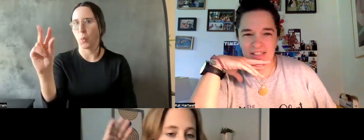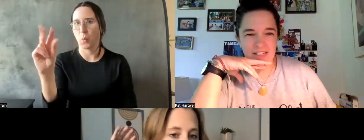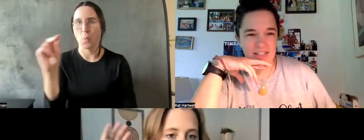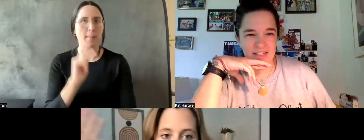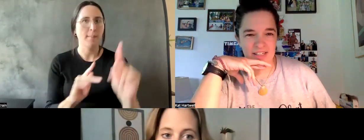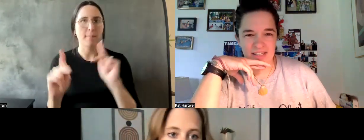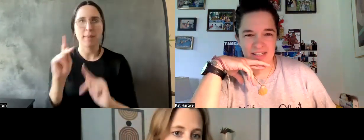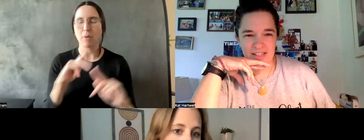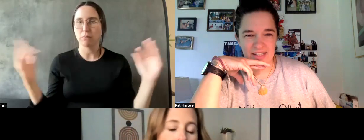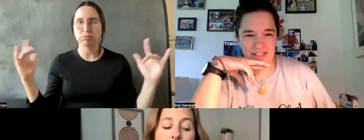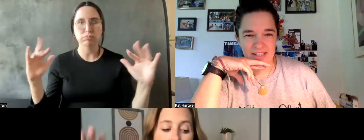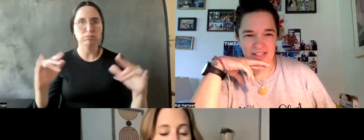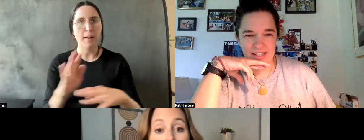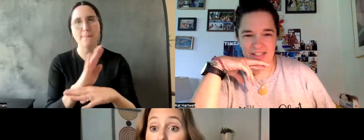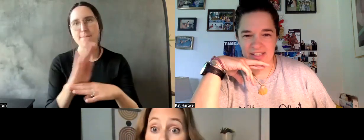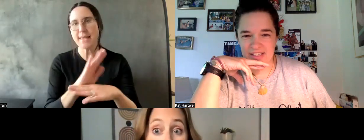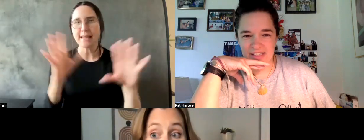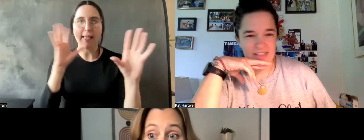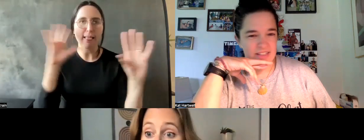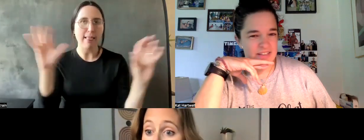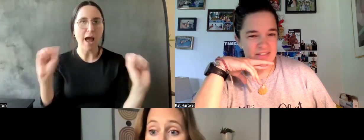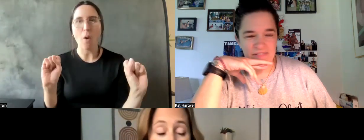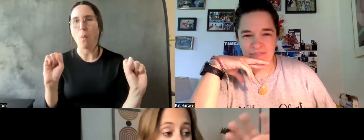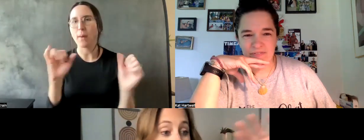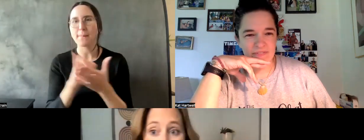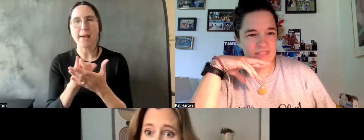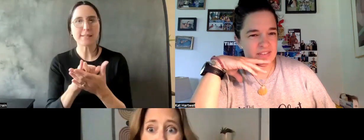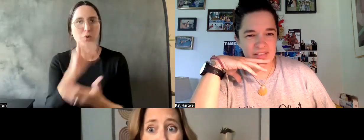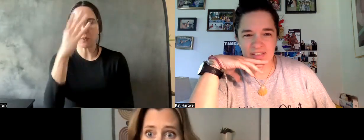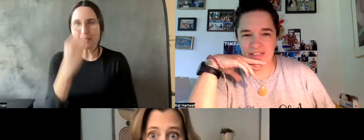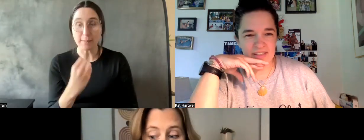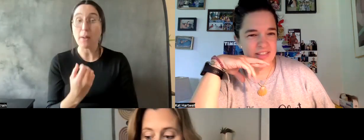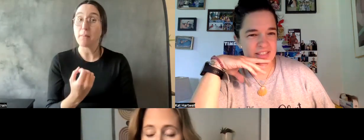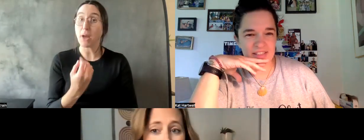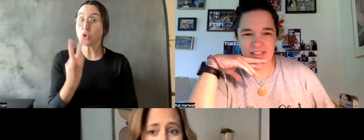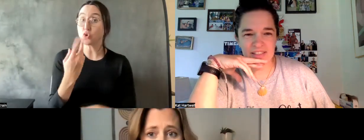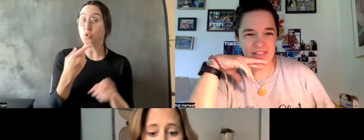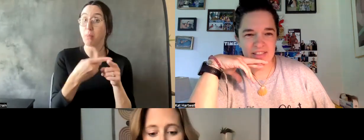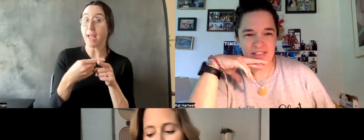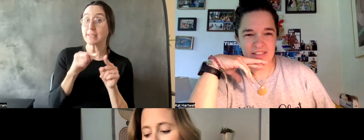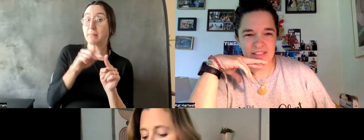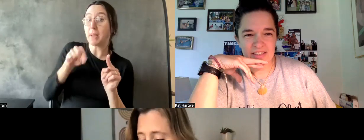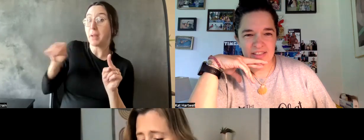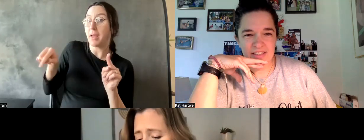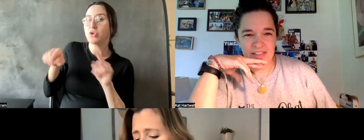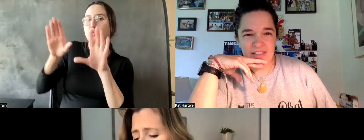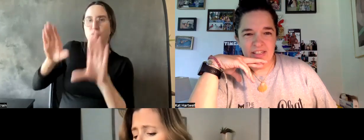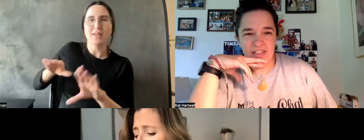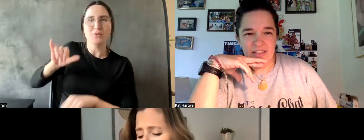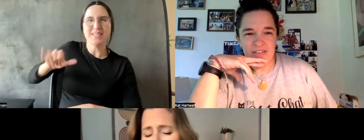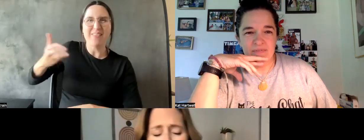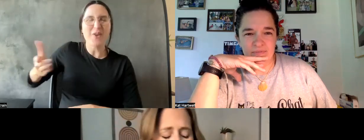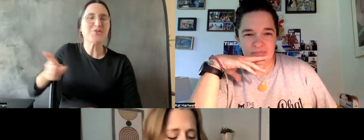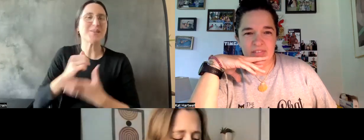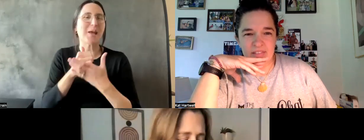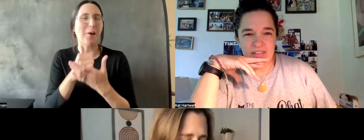You'll never get any sleep. Like, but this one just 2 blocks over looks great. I would just probably stay there. So